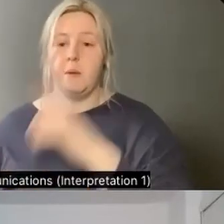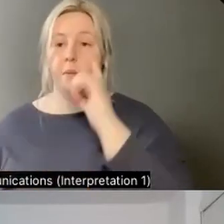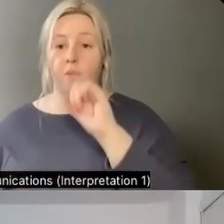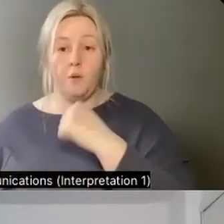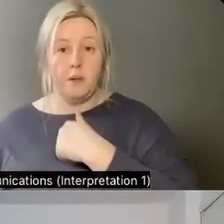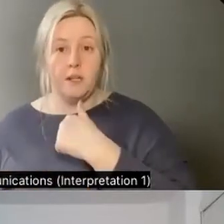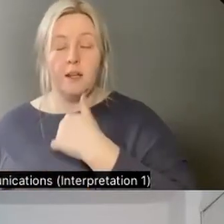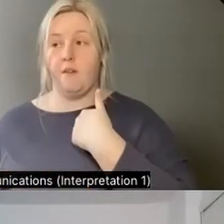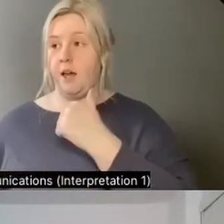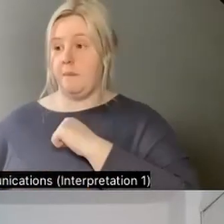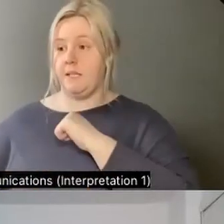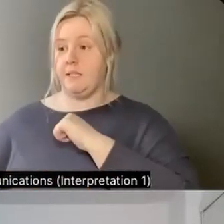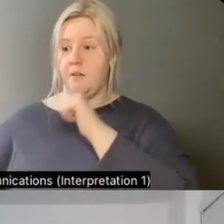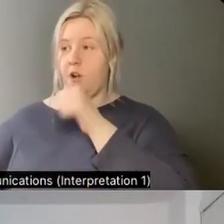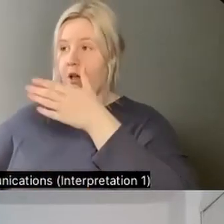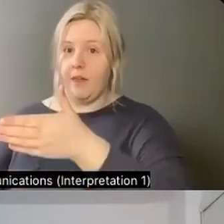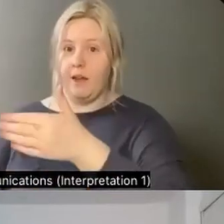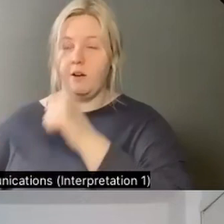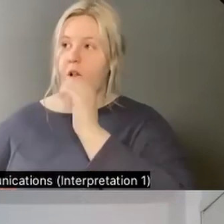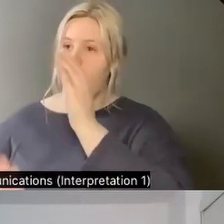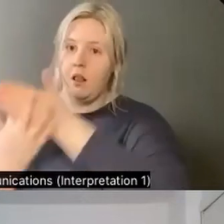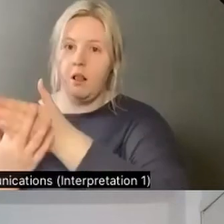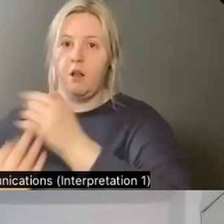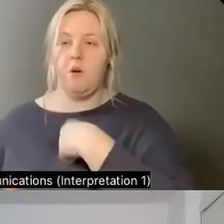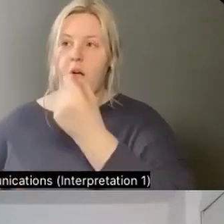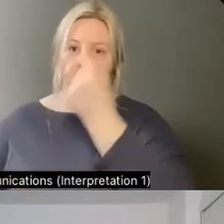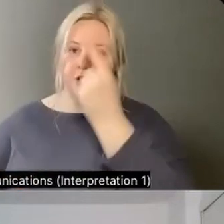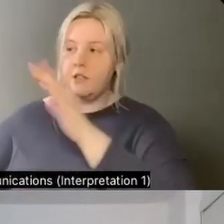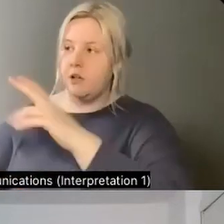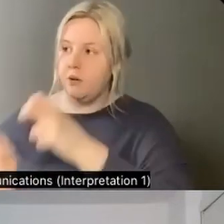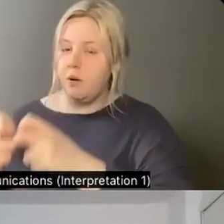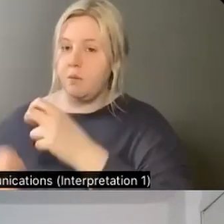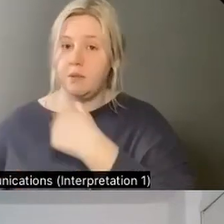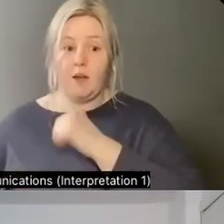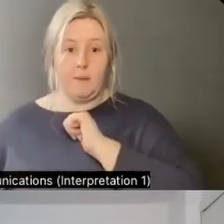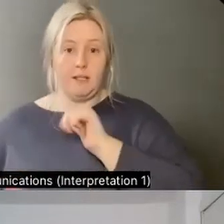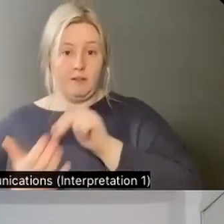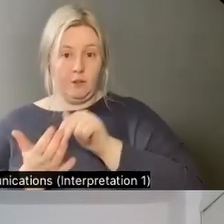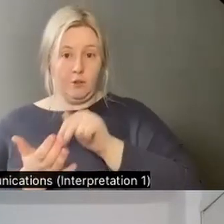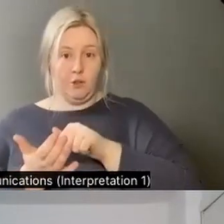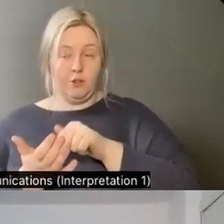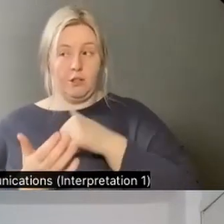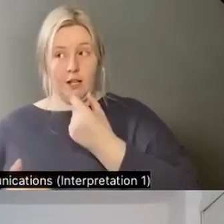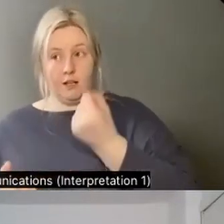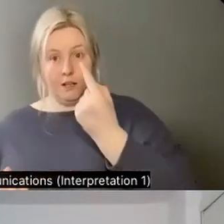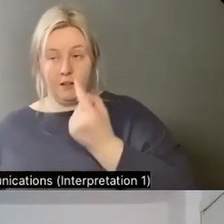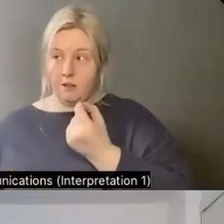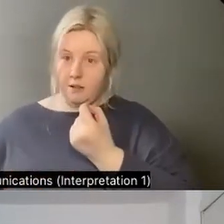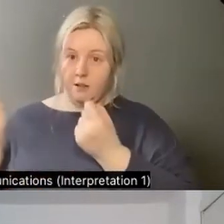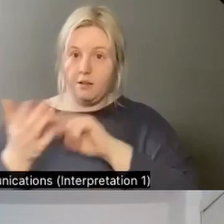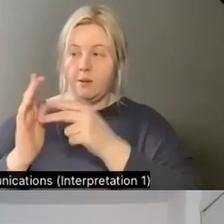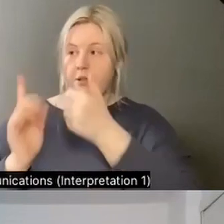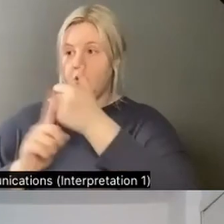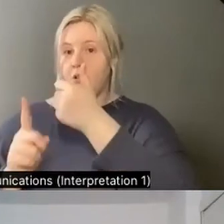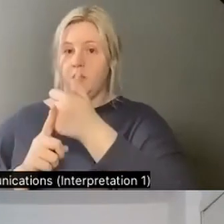to intervene and didn't understand her history and wasn't a nurse who could speak that language, she would just fall